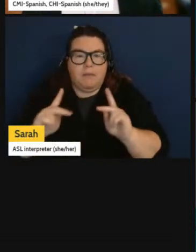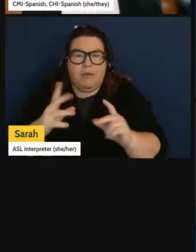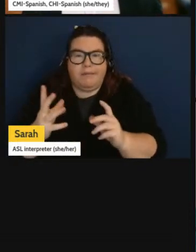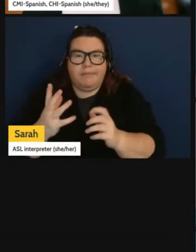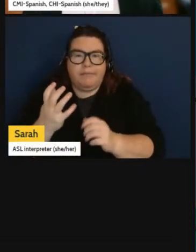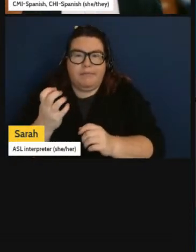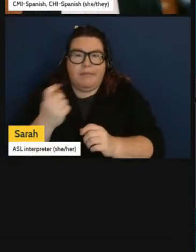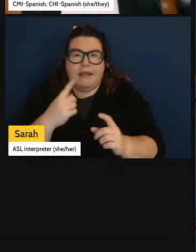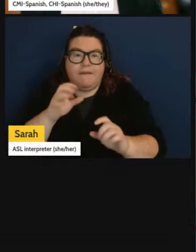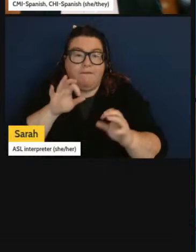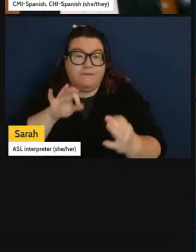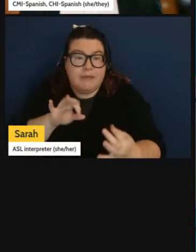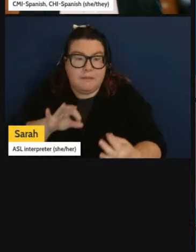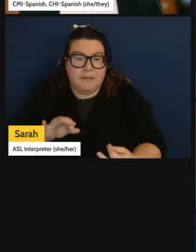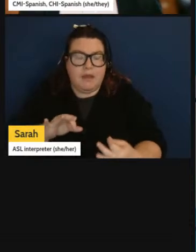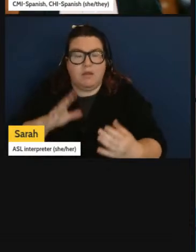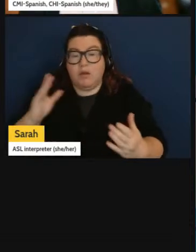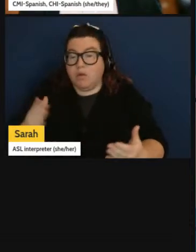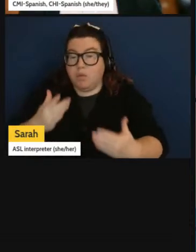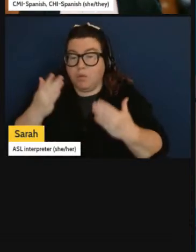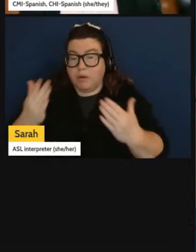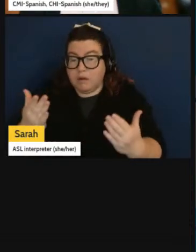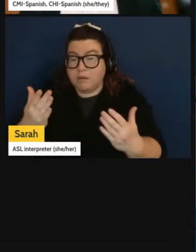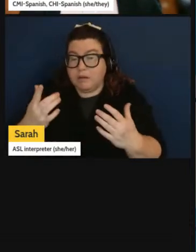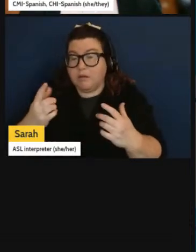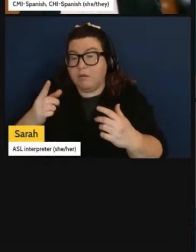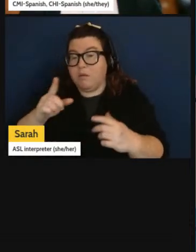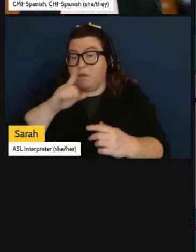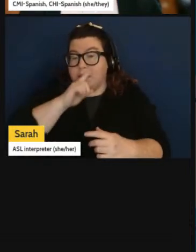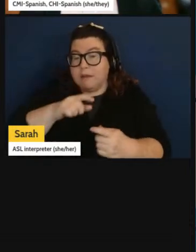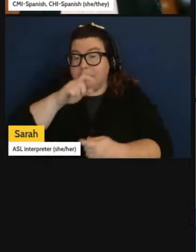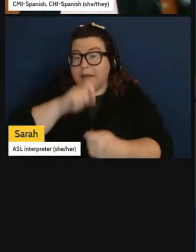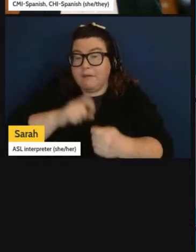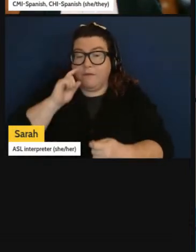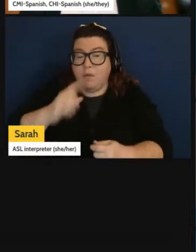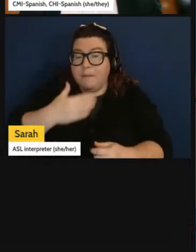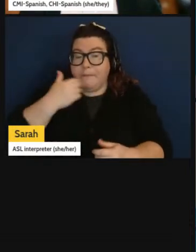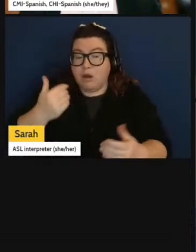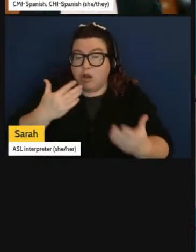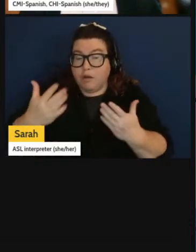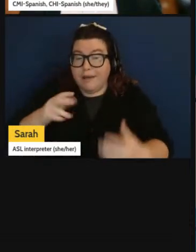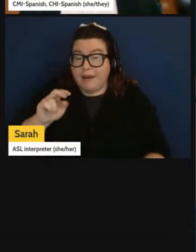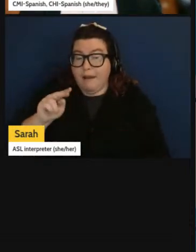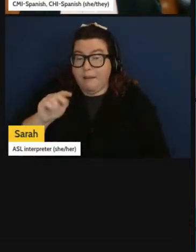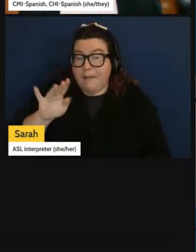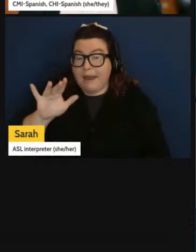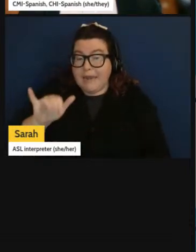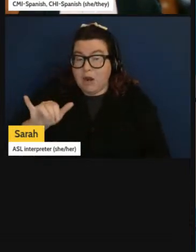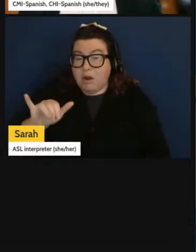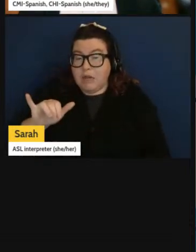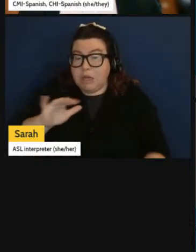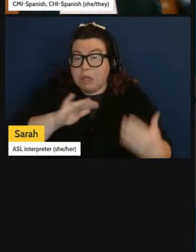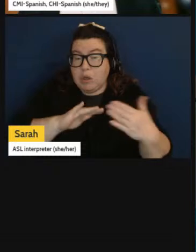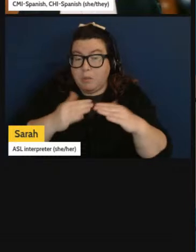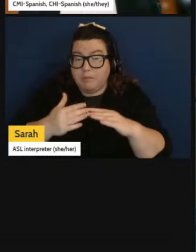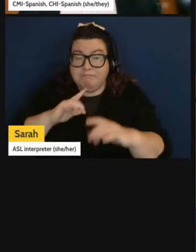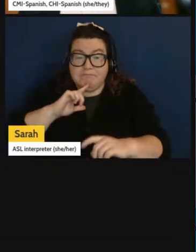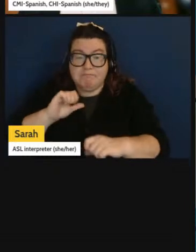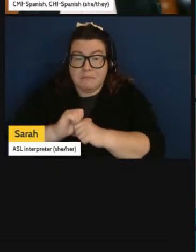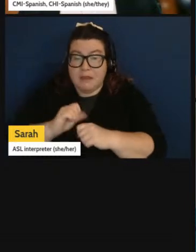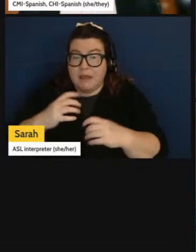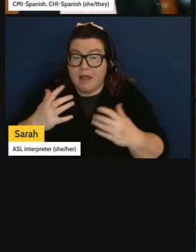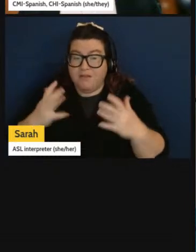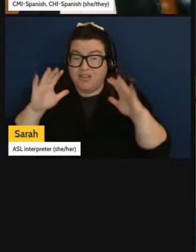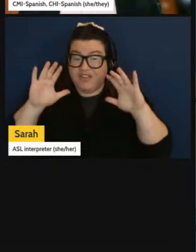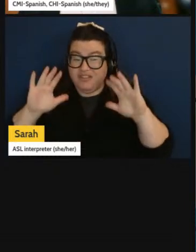these original recommendations were specifically geared towards better serving the non-binary community, they actually have a lot of really